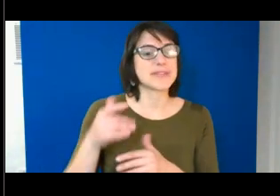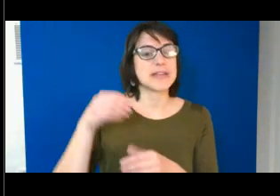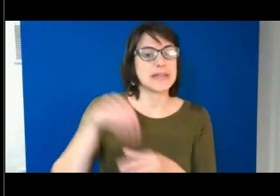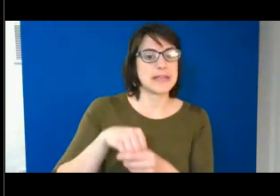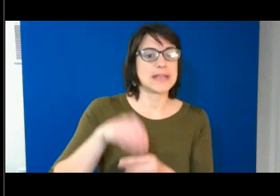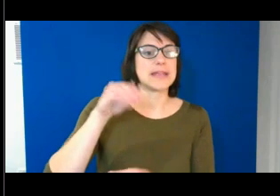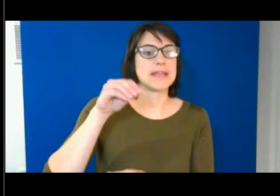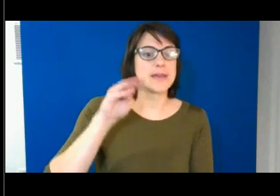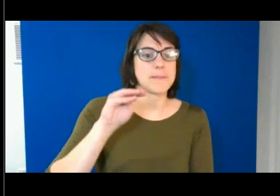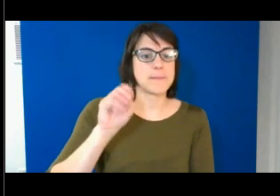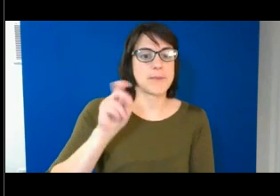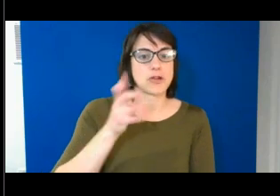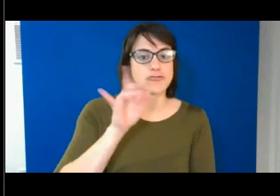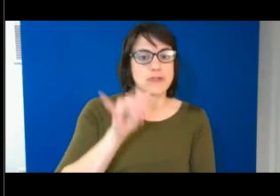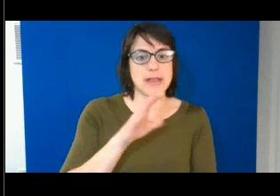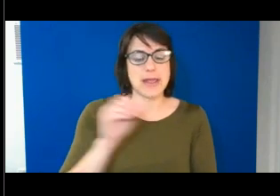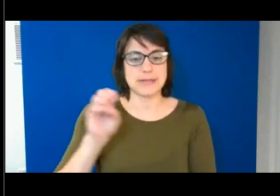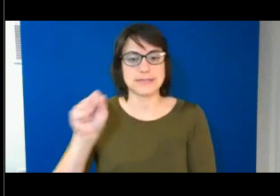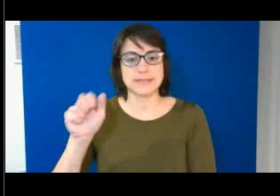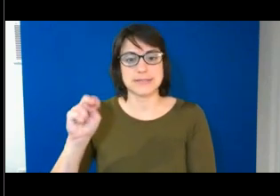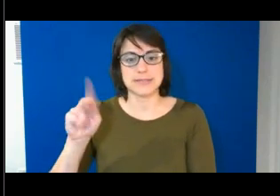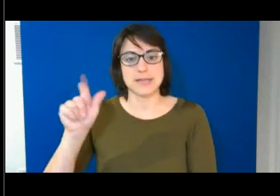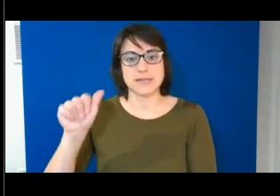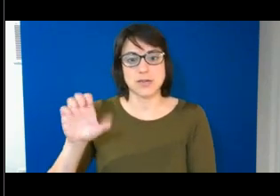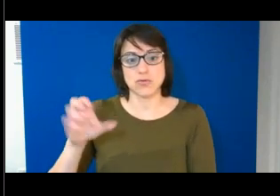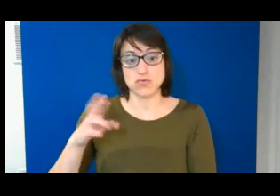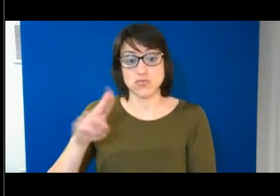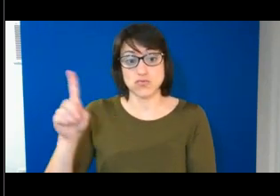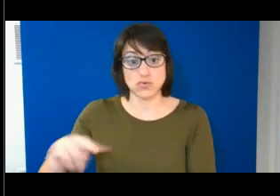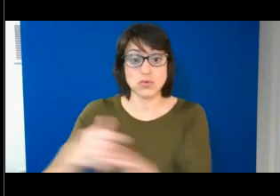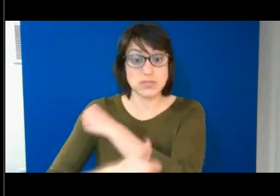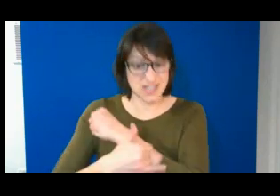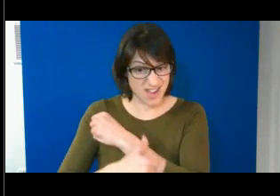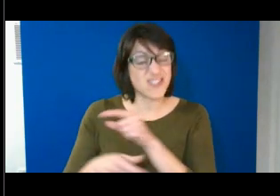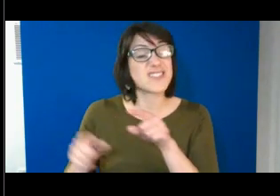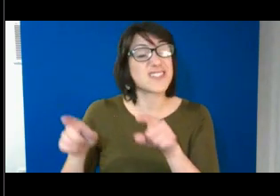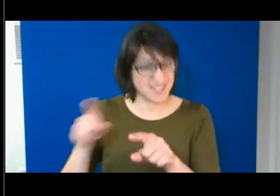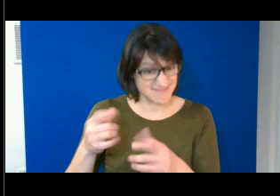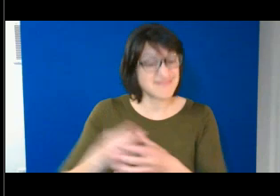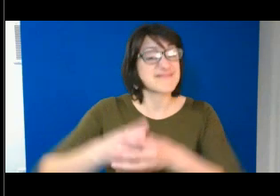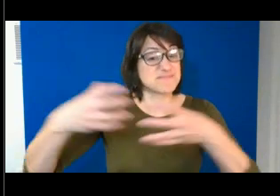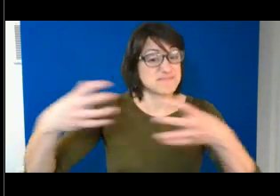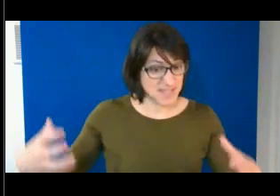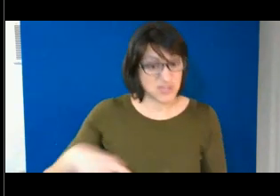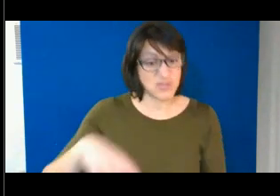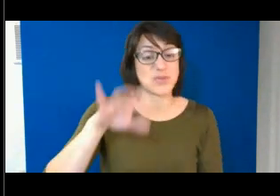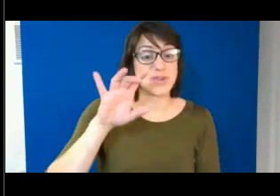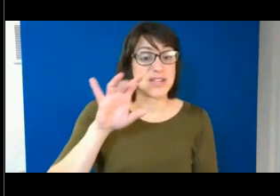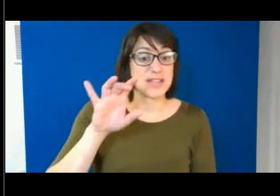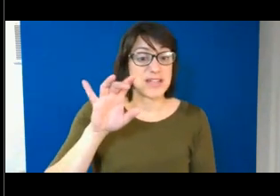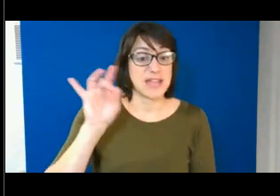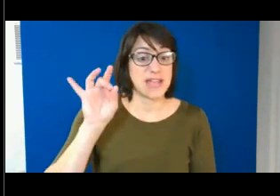adoption process has expanded to 918 acres. And in Oxnard, it has expanded to about 3,000